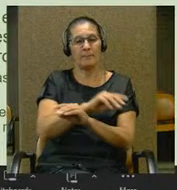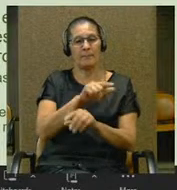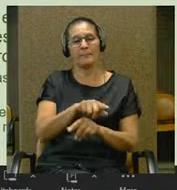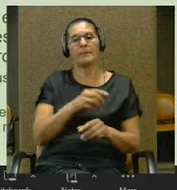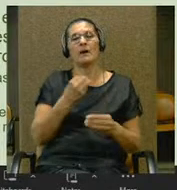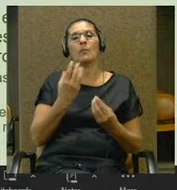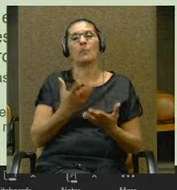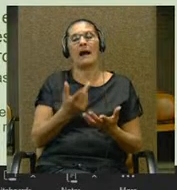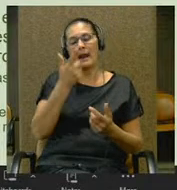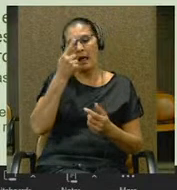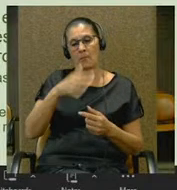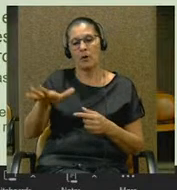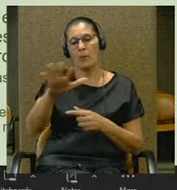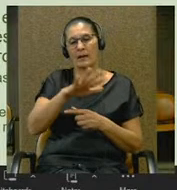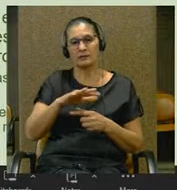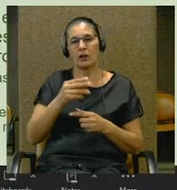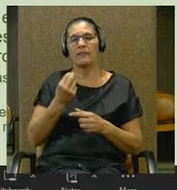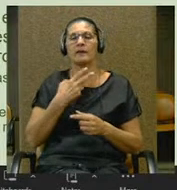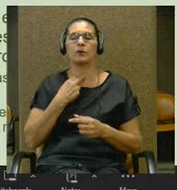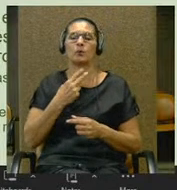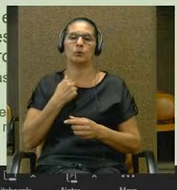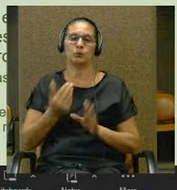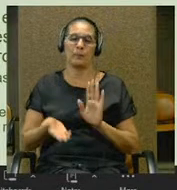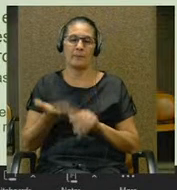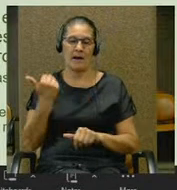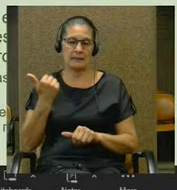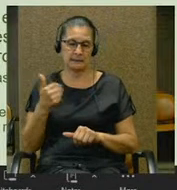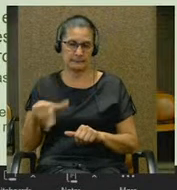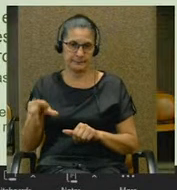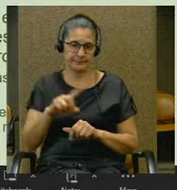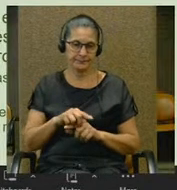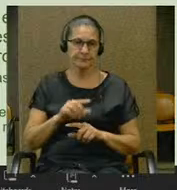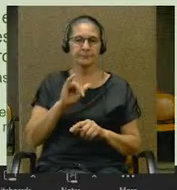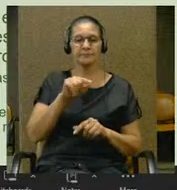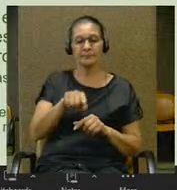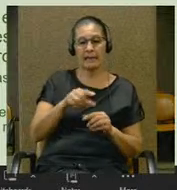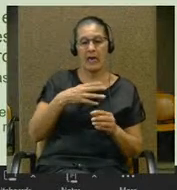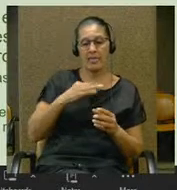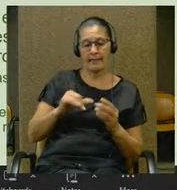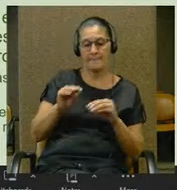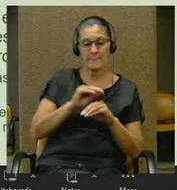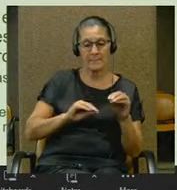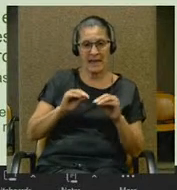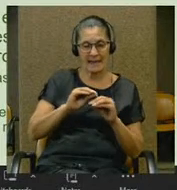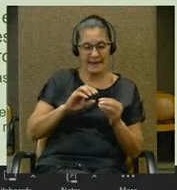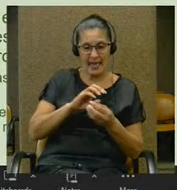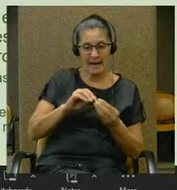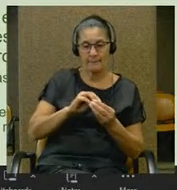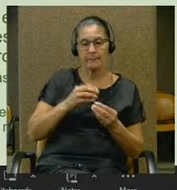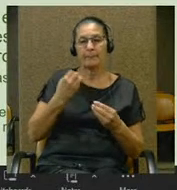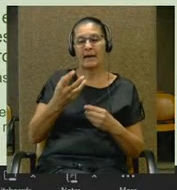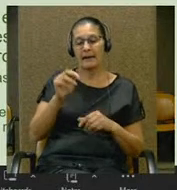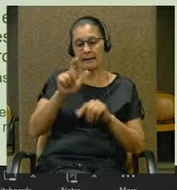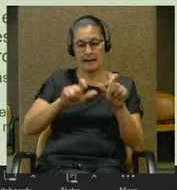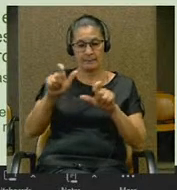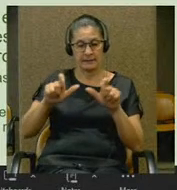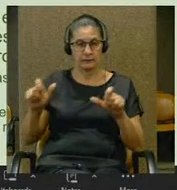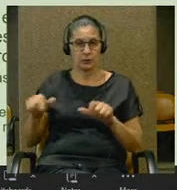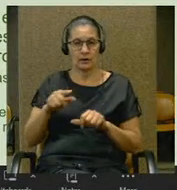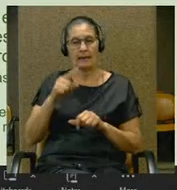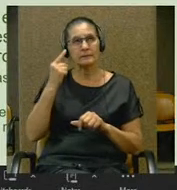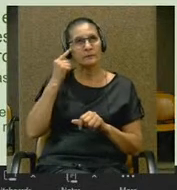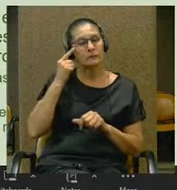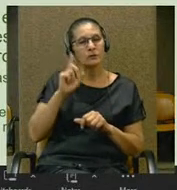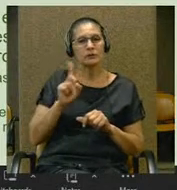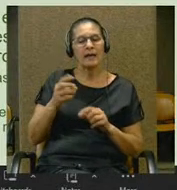replace heroin for the consumers, more regular consumers, and it was mixed so that the users